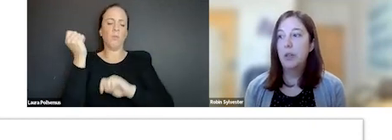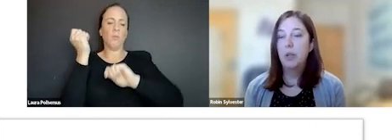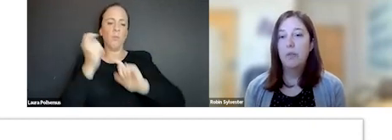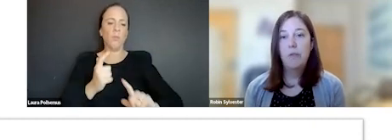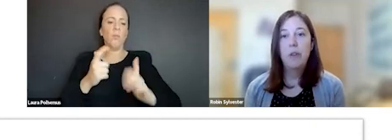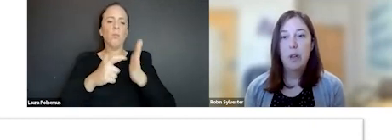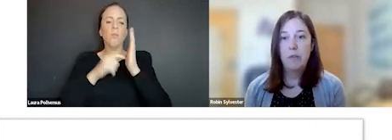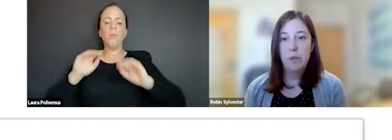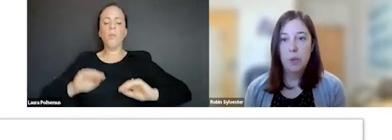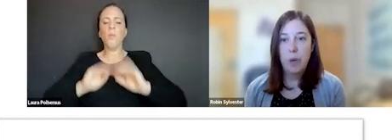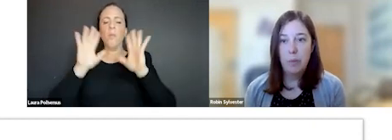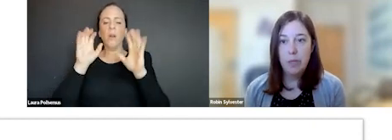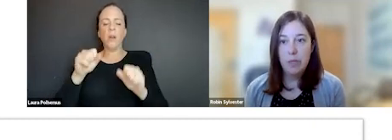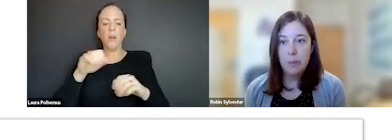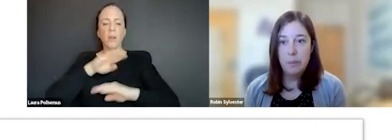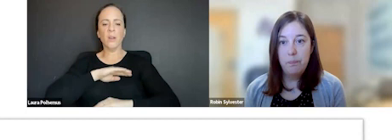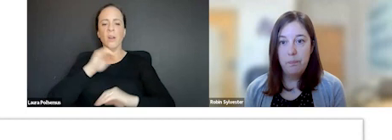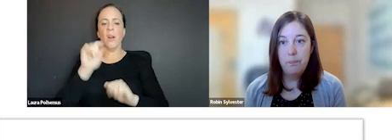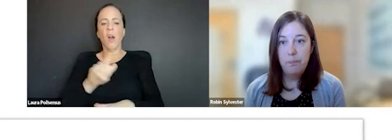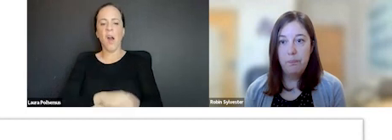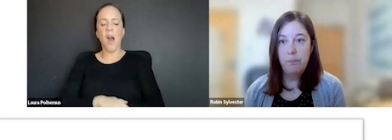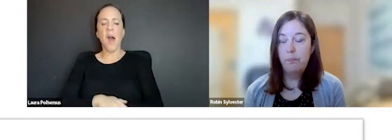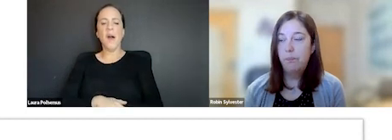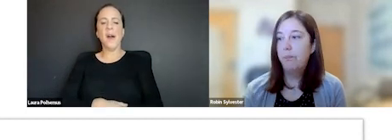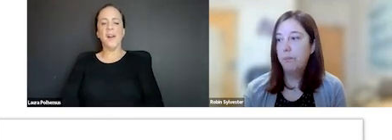and that you can fulfill all of those requirements.